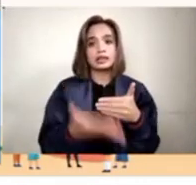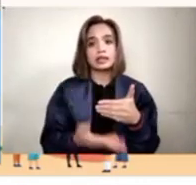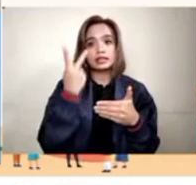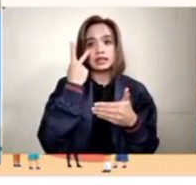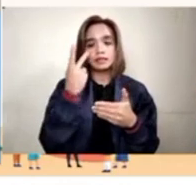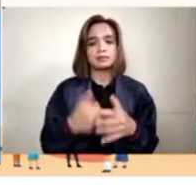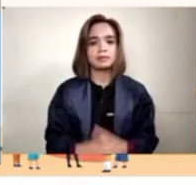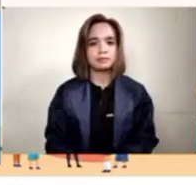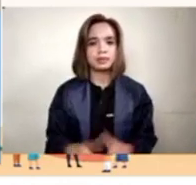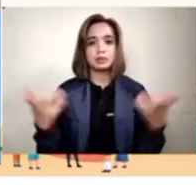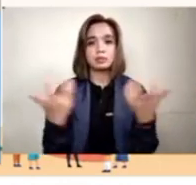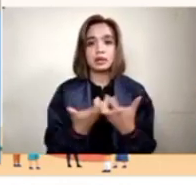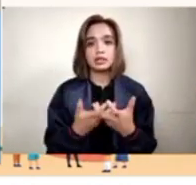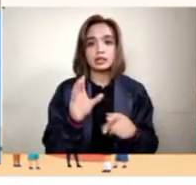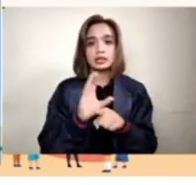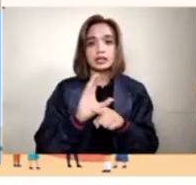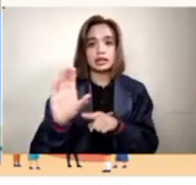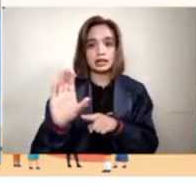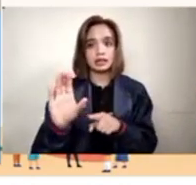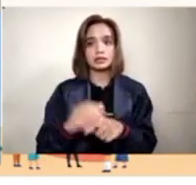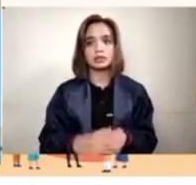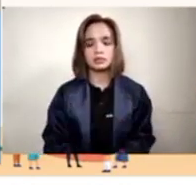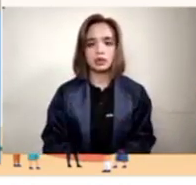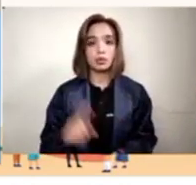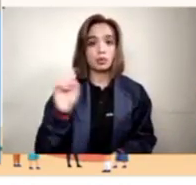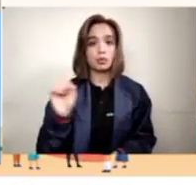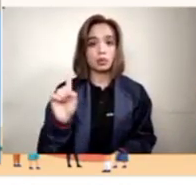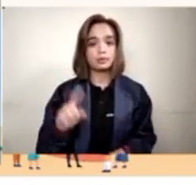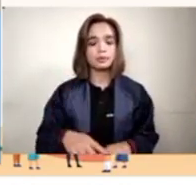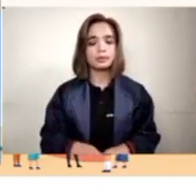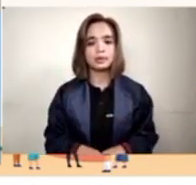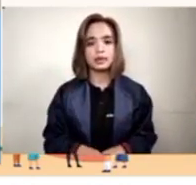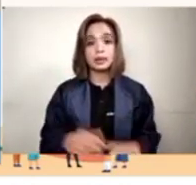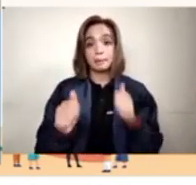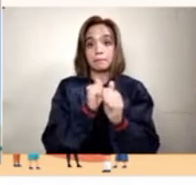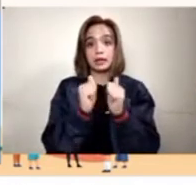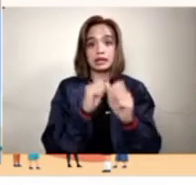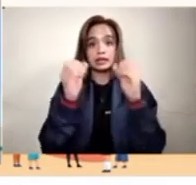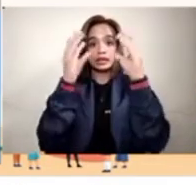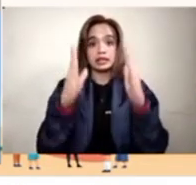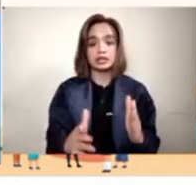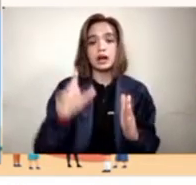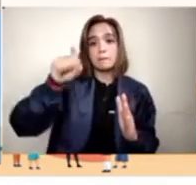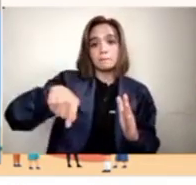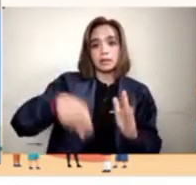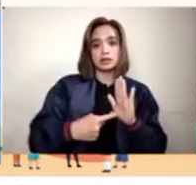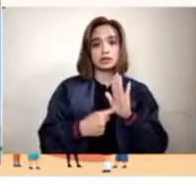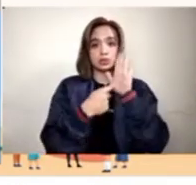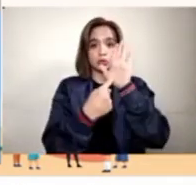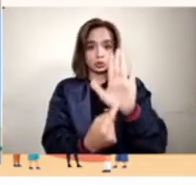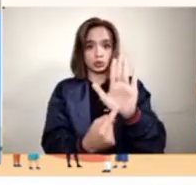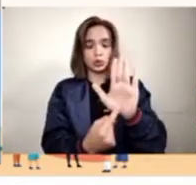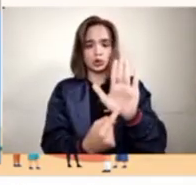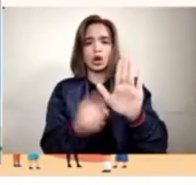Revilla. The alignment of the career line with PPE stages is that it means that